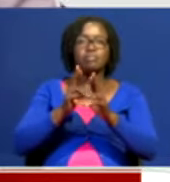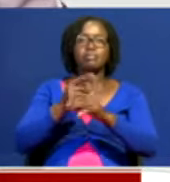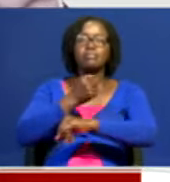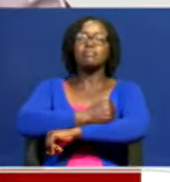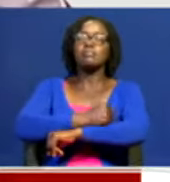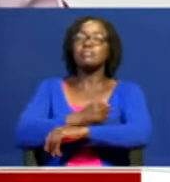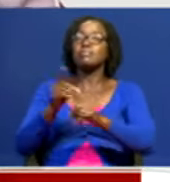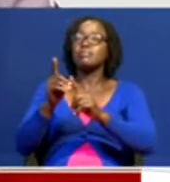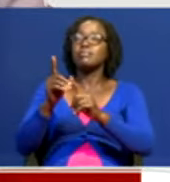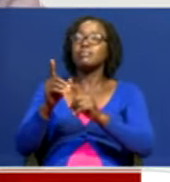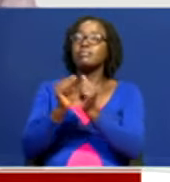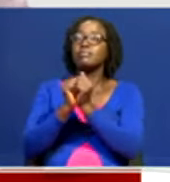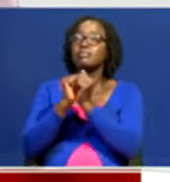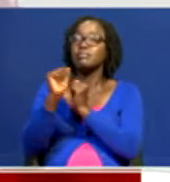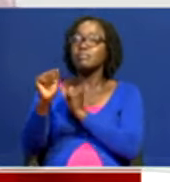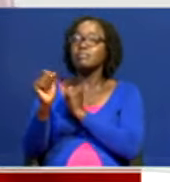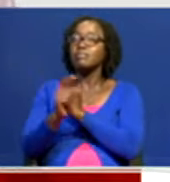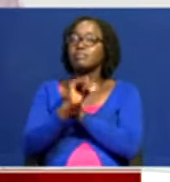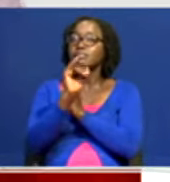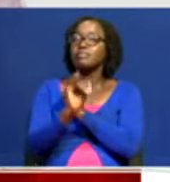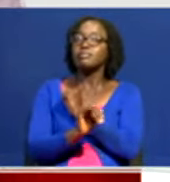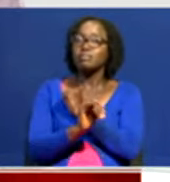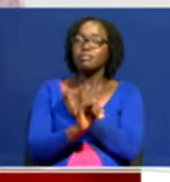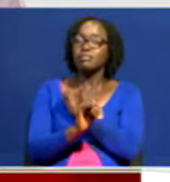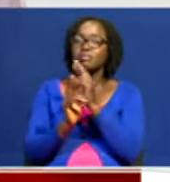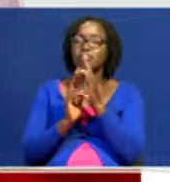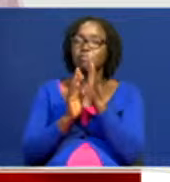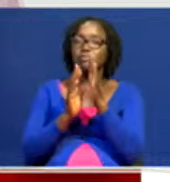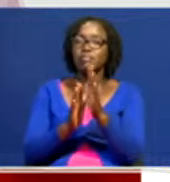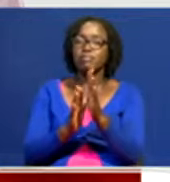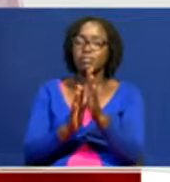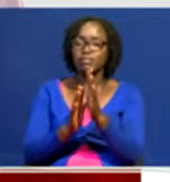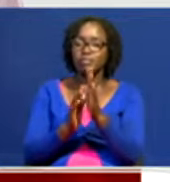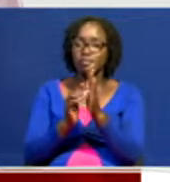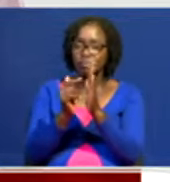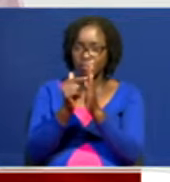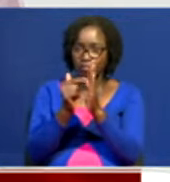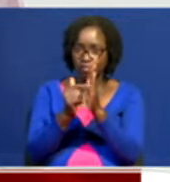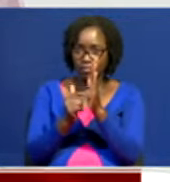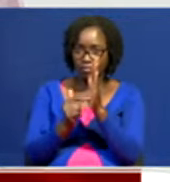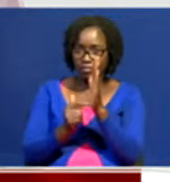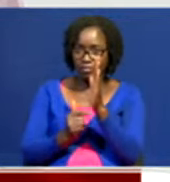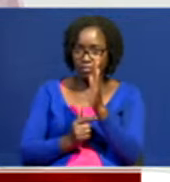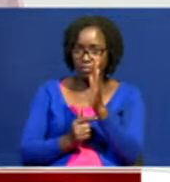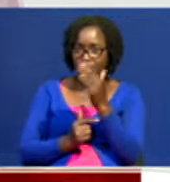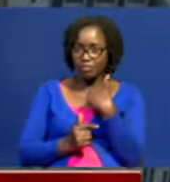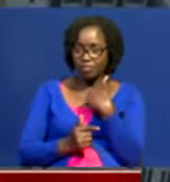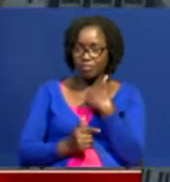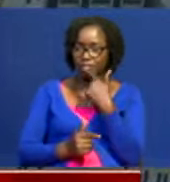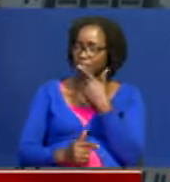the 15th of January. Here is our reporter Abdiaziz Hashim with the details.